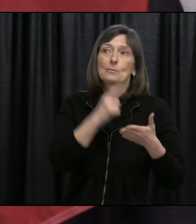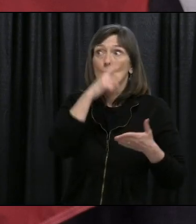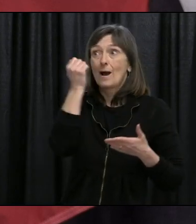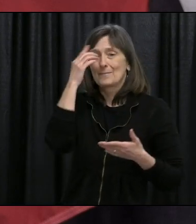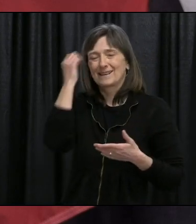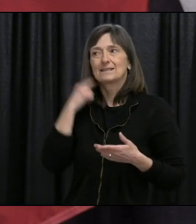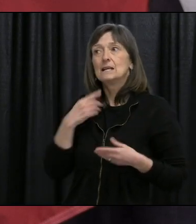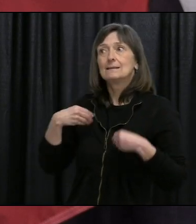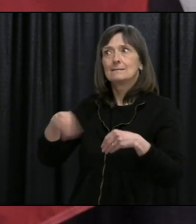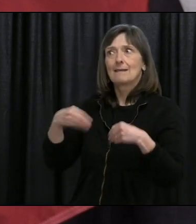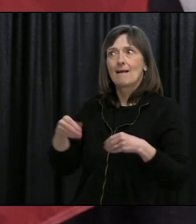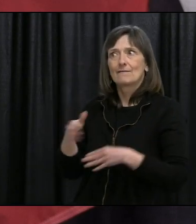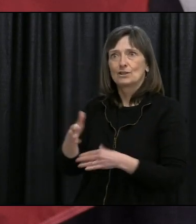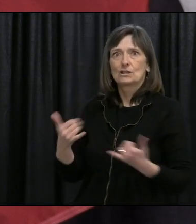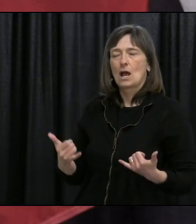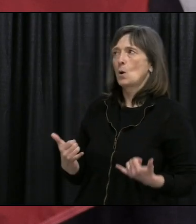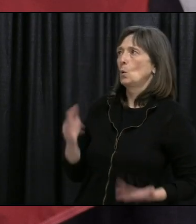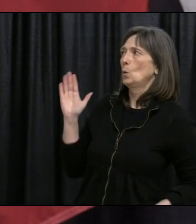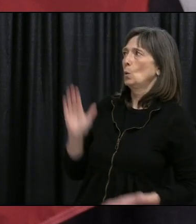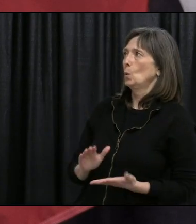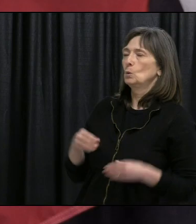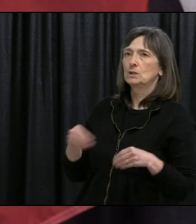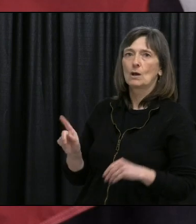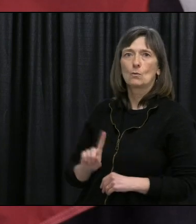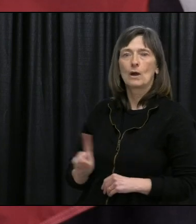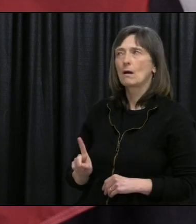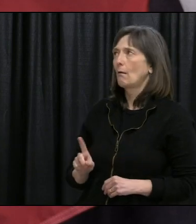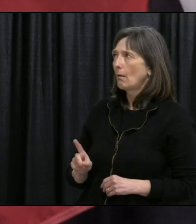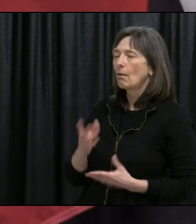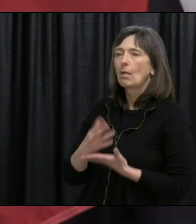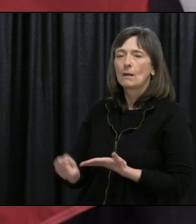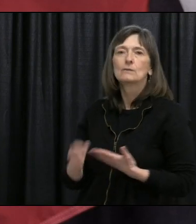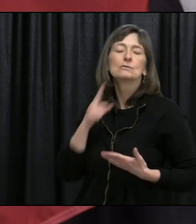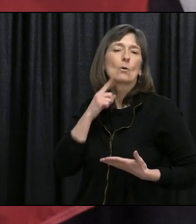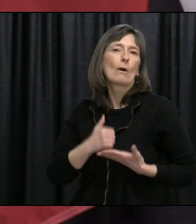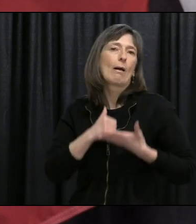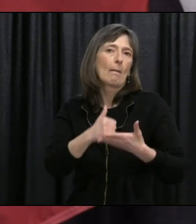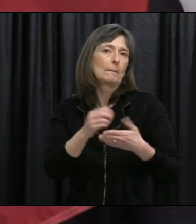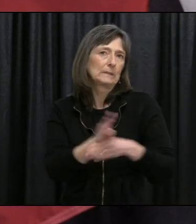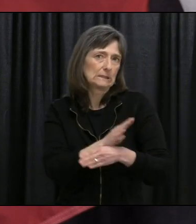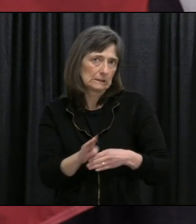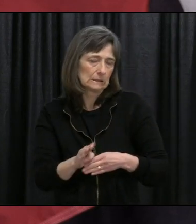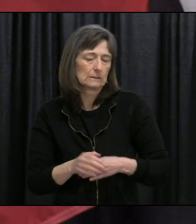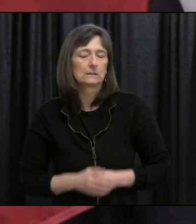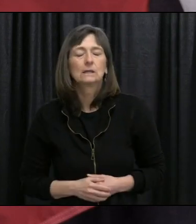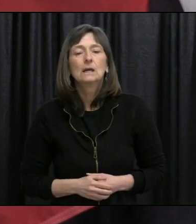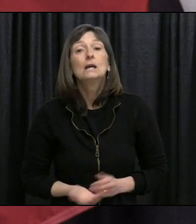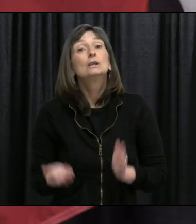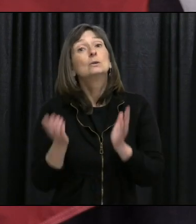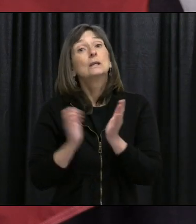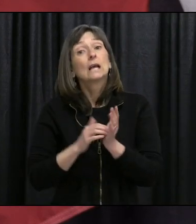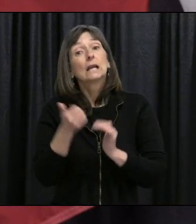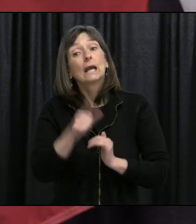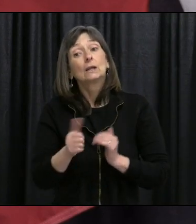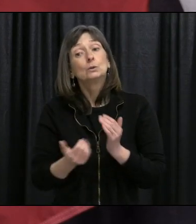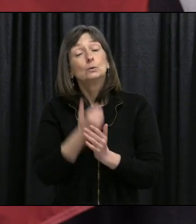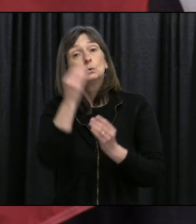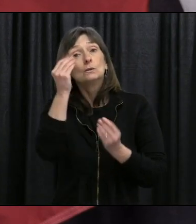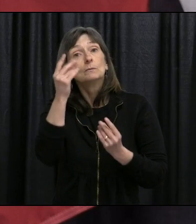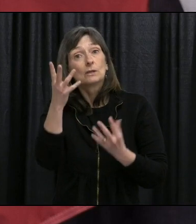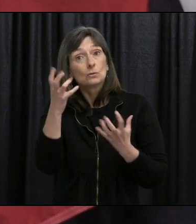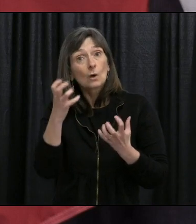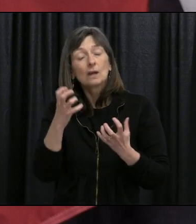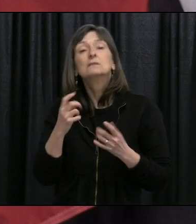So all of this information, there's quite a bit of it we give out here every day. You can still go to our COVID website at